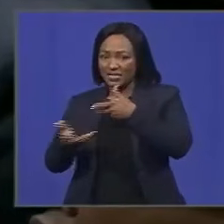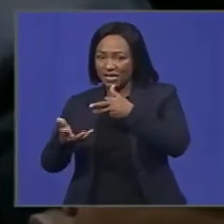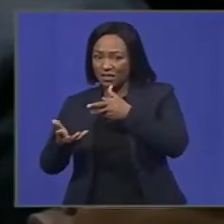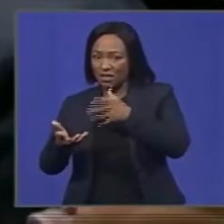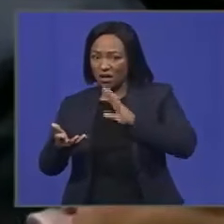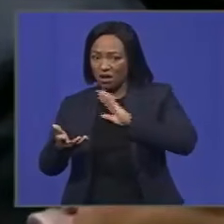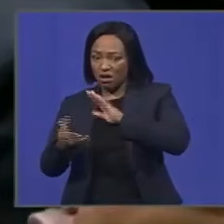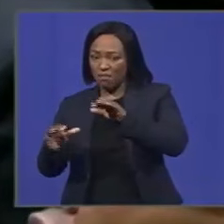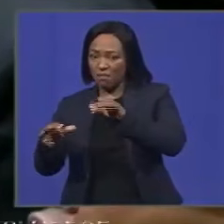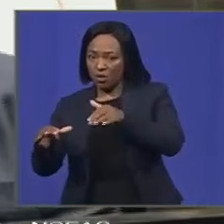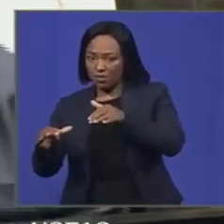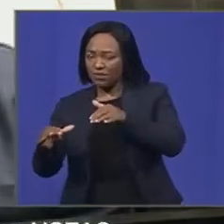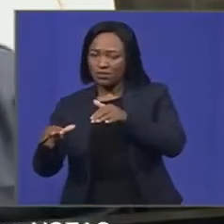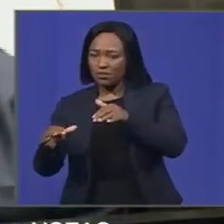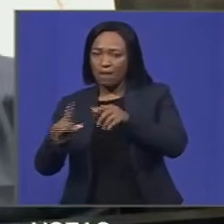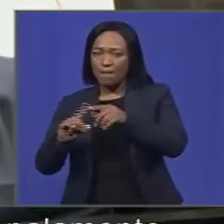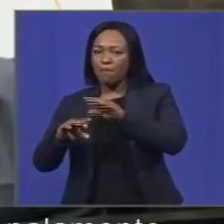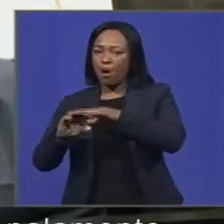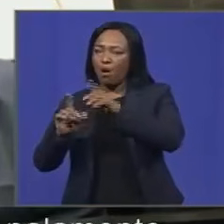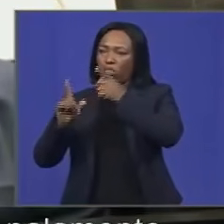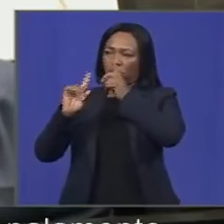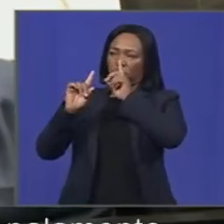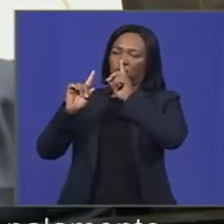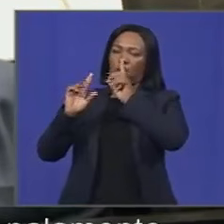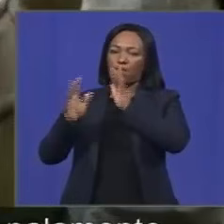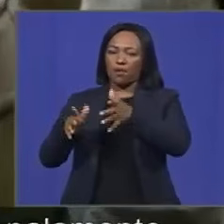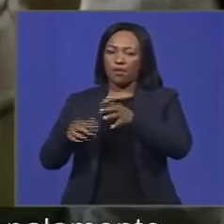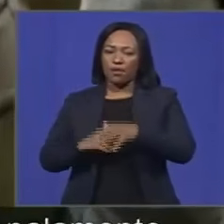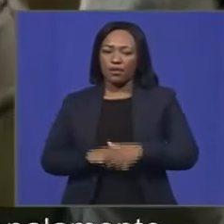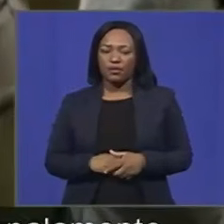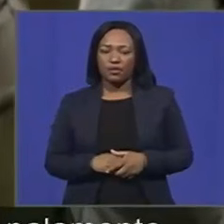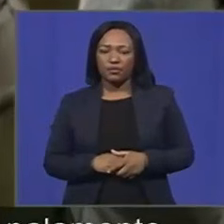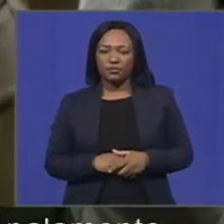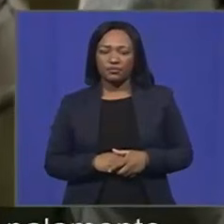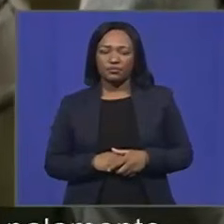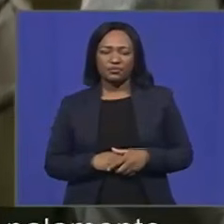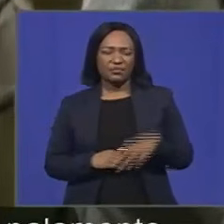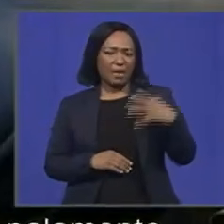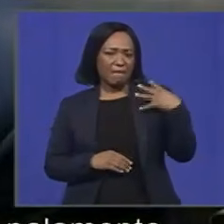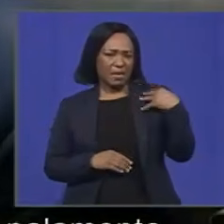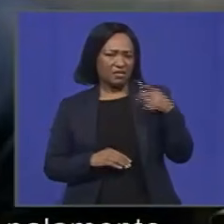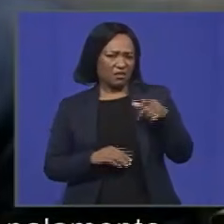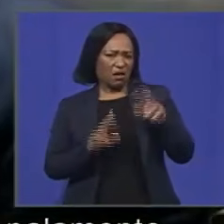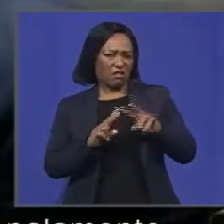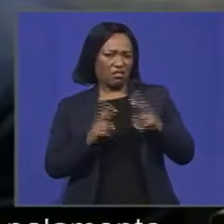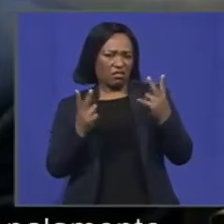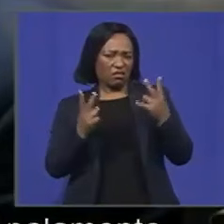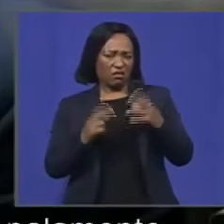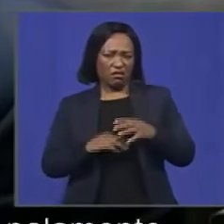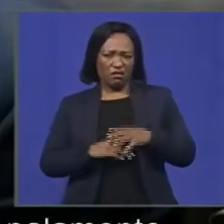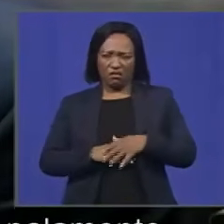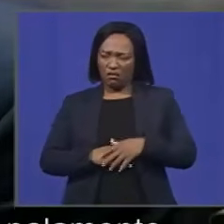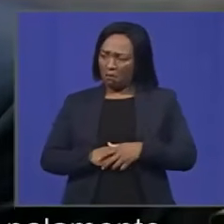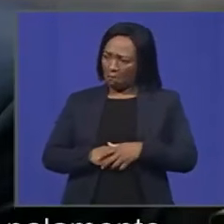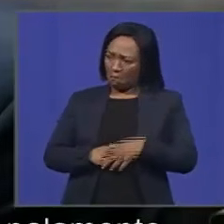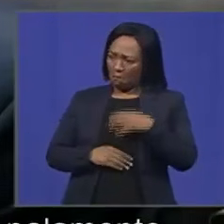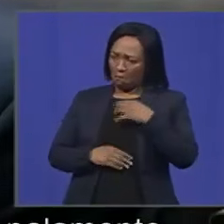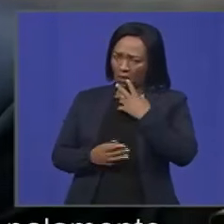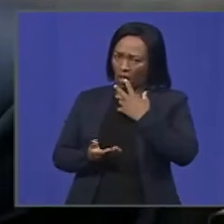was an instruction session. Tona o gakologelwa tse di farologaneng gotlhelele. I'm quite surprised